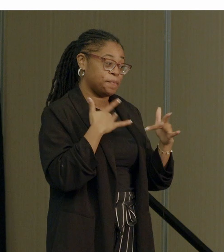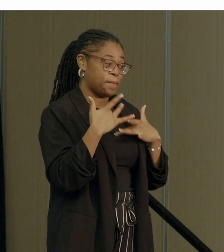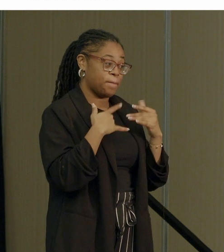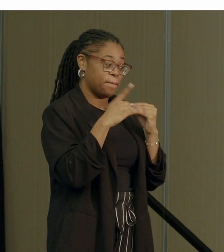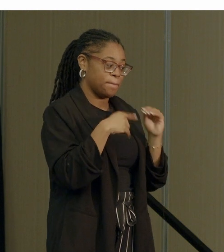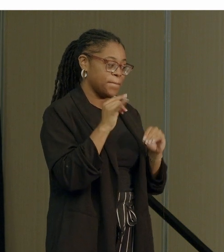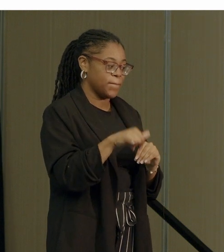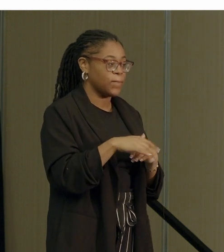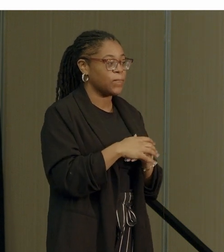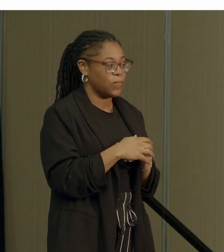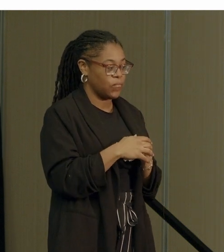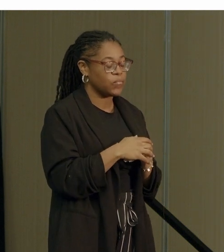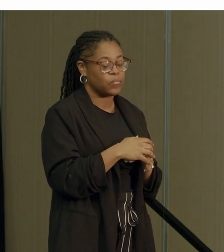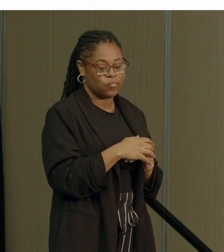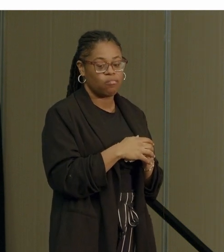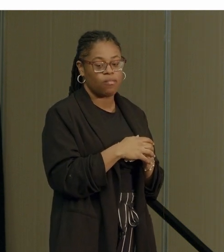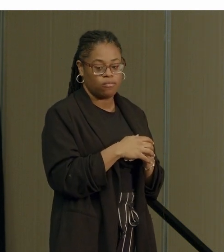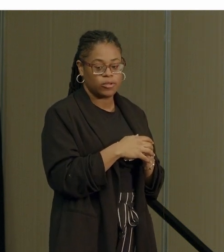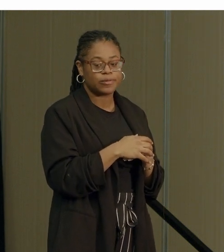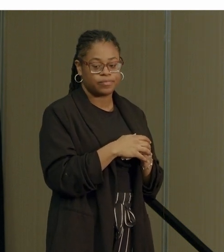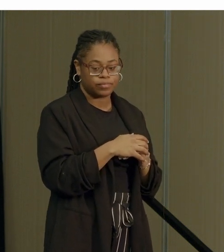update.